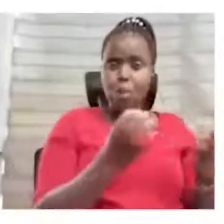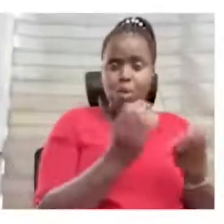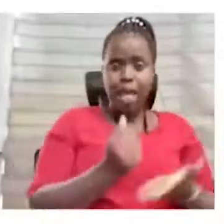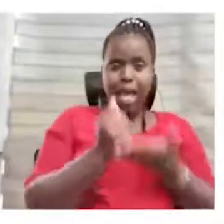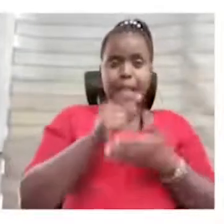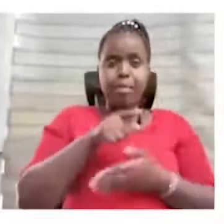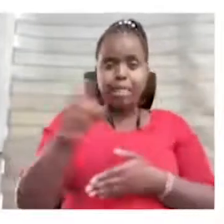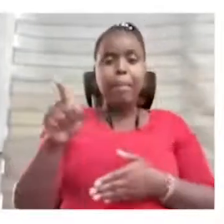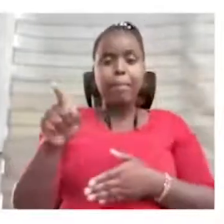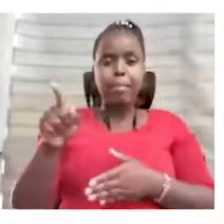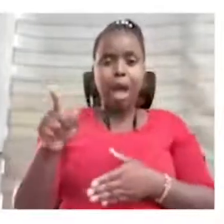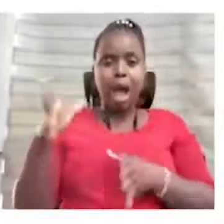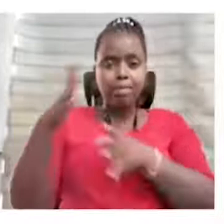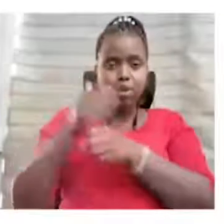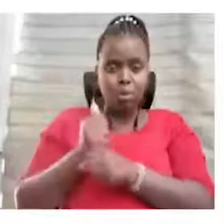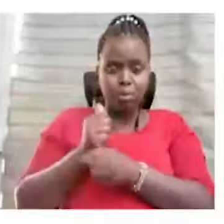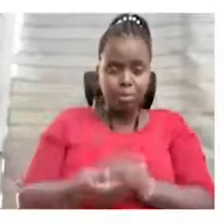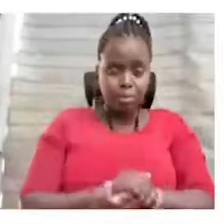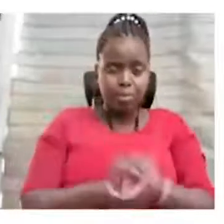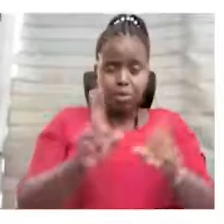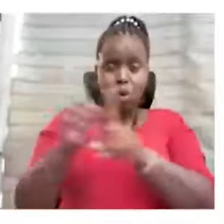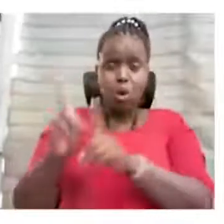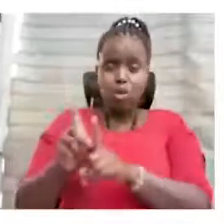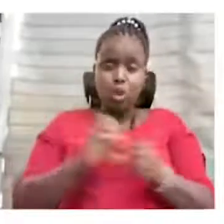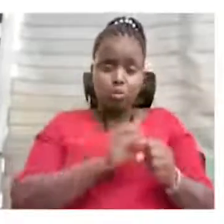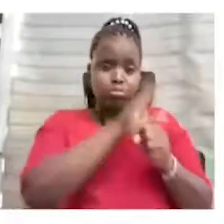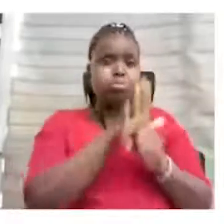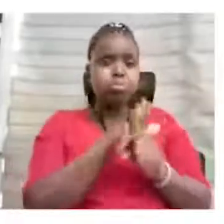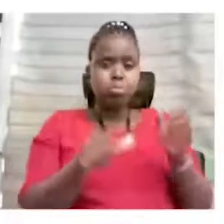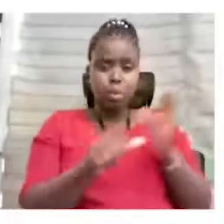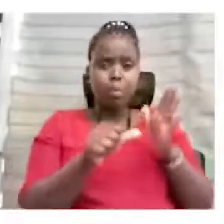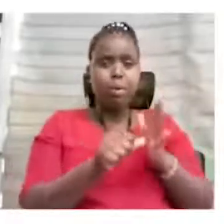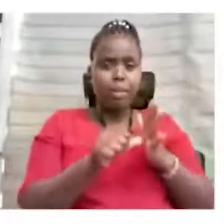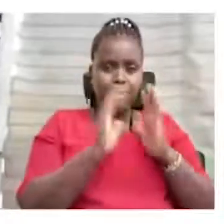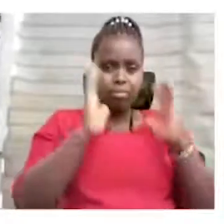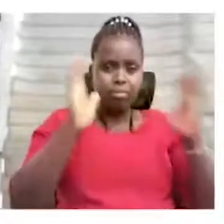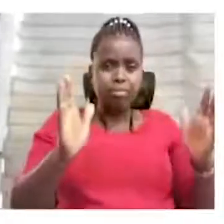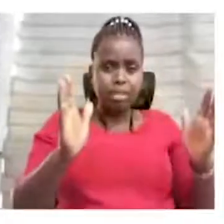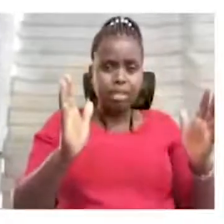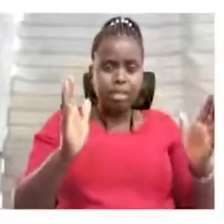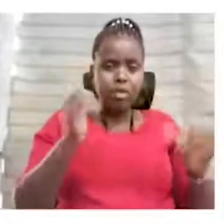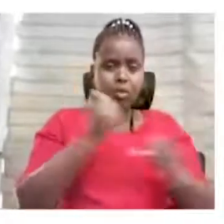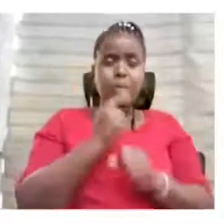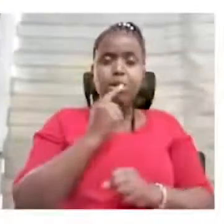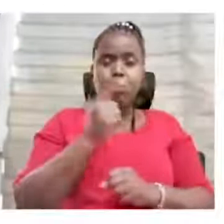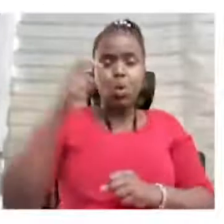And the COVID crisis has been a big impact in showing the need to actually